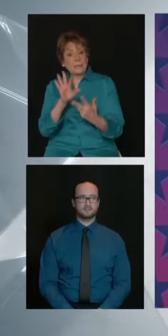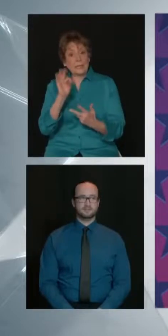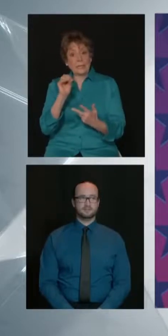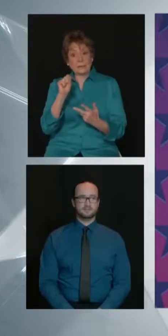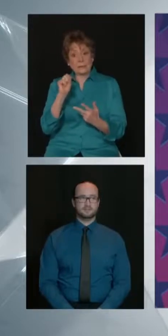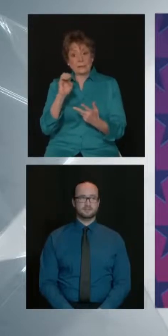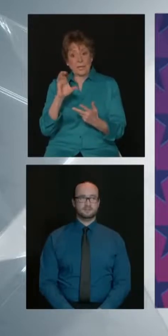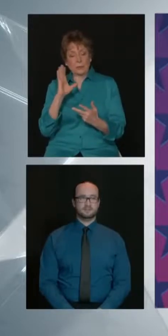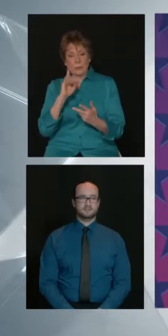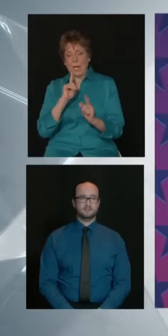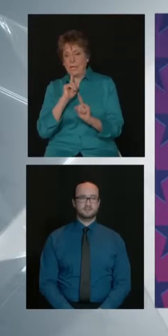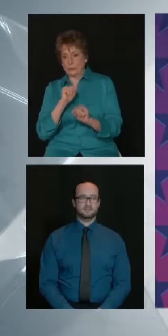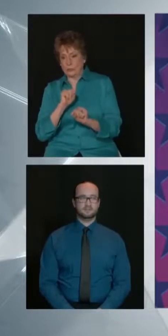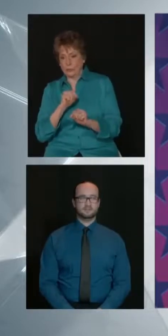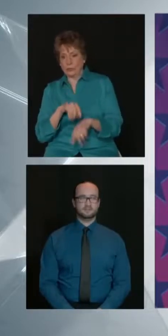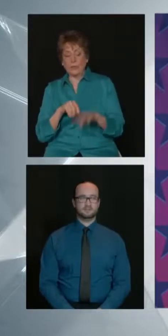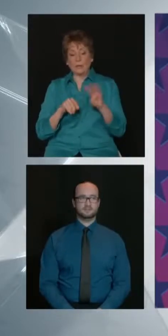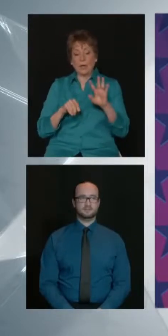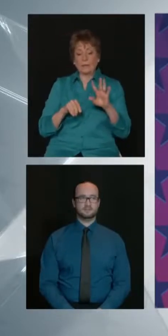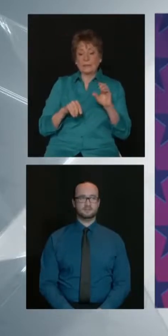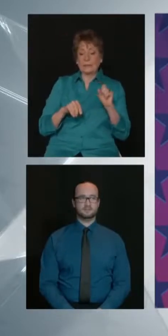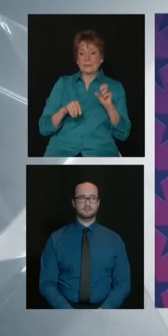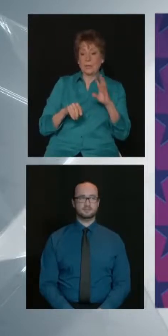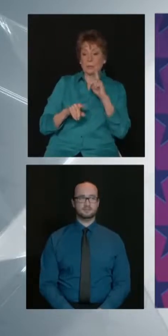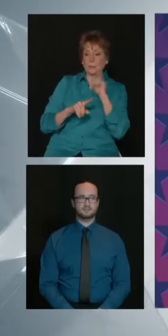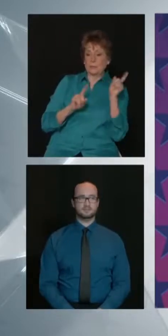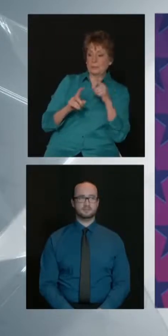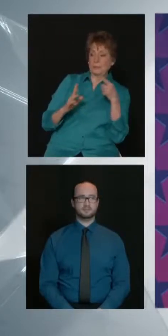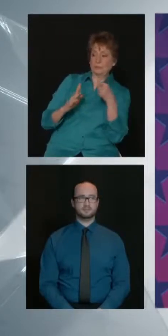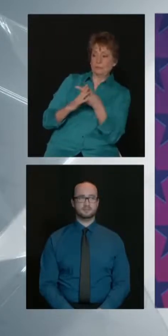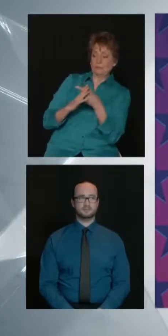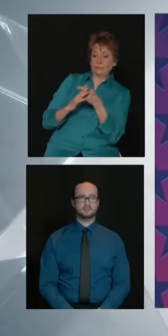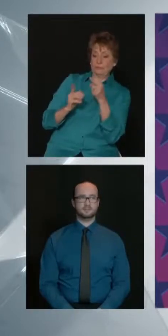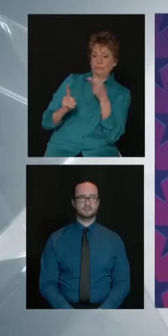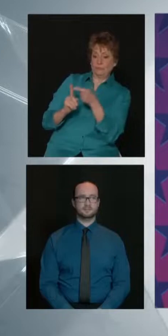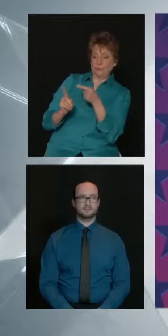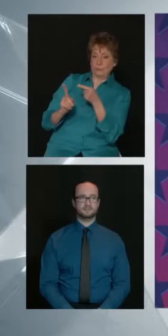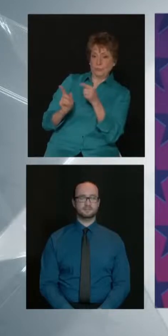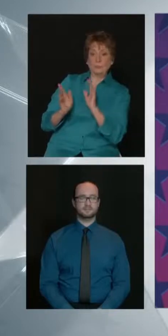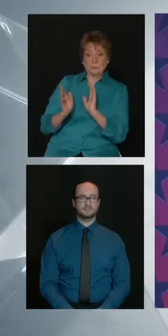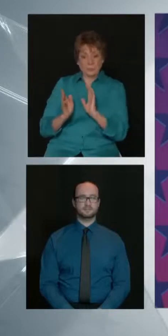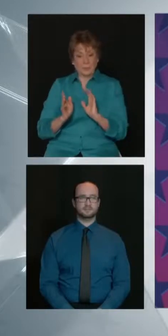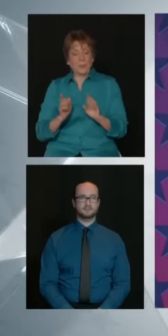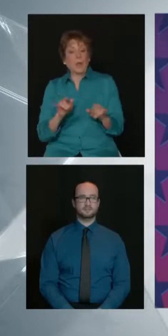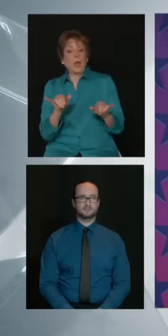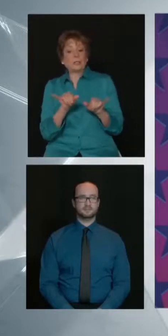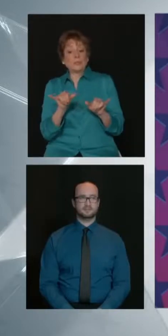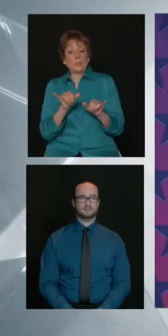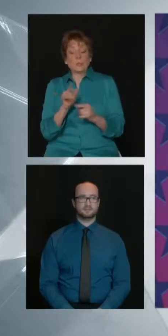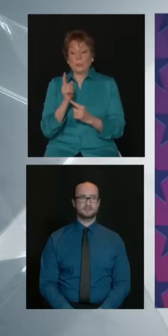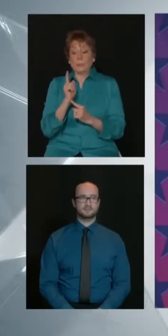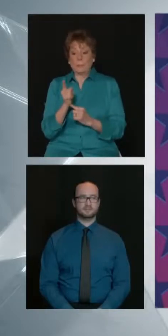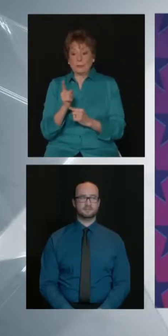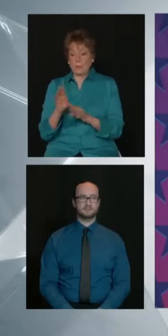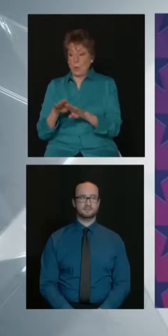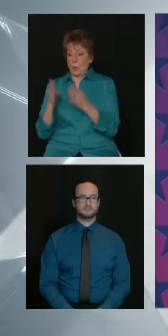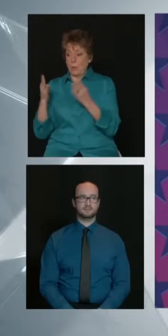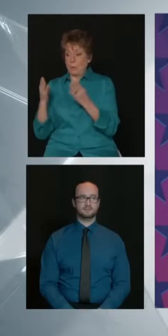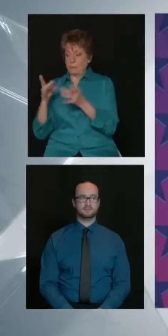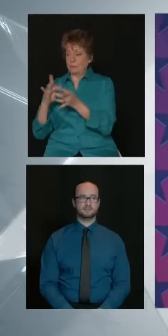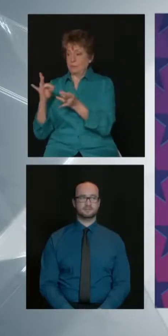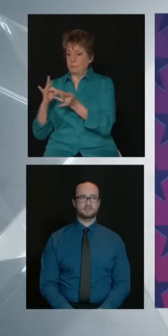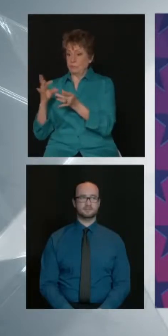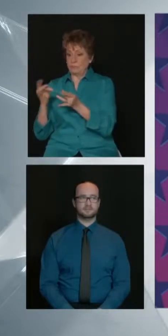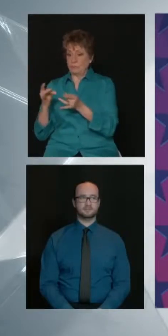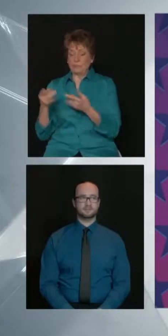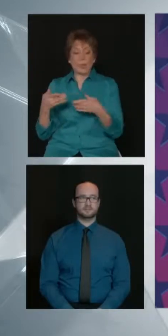periods. Each candidate also gets a one-minute opening and closing statement, with closing statements going in reverse order of the opening remarks.